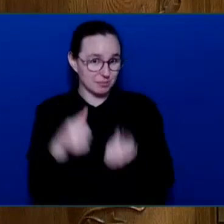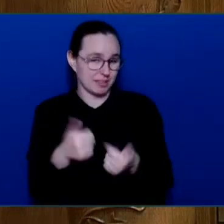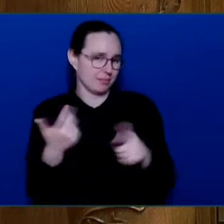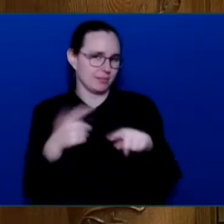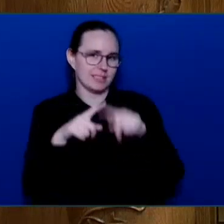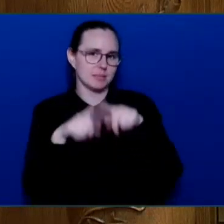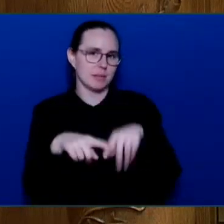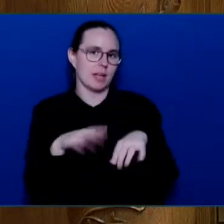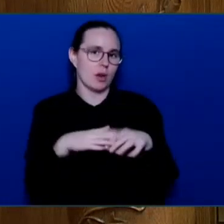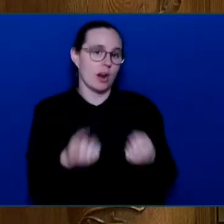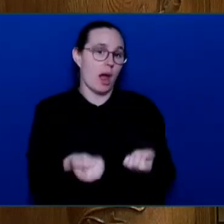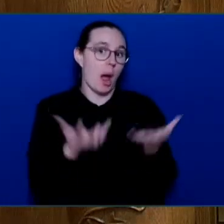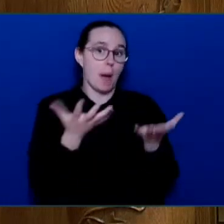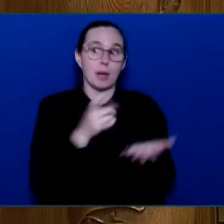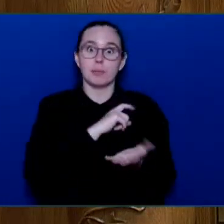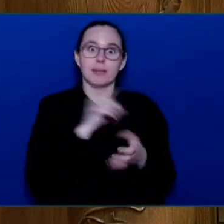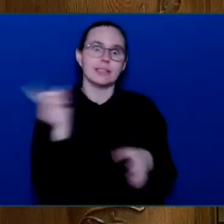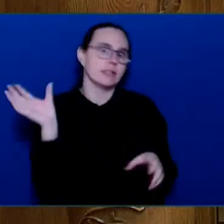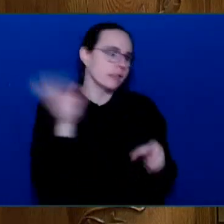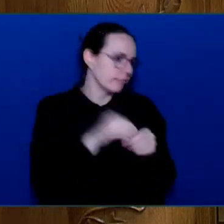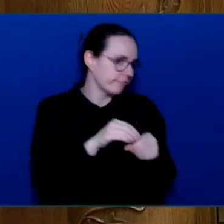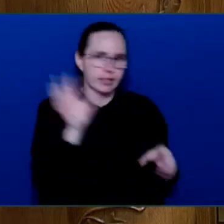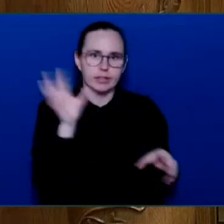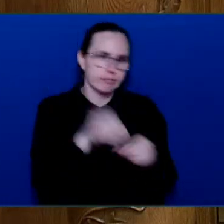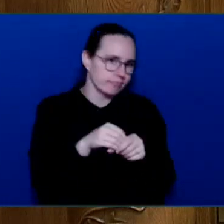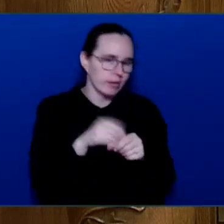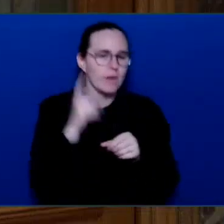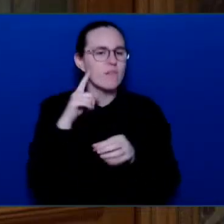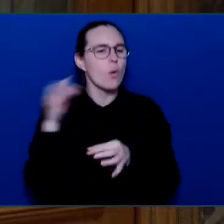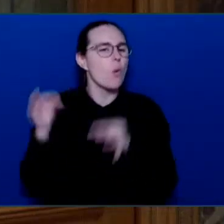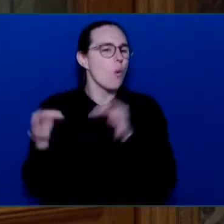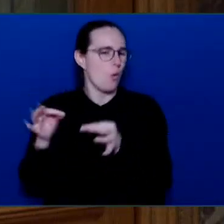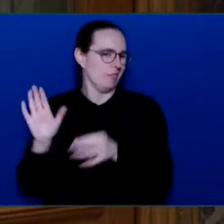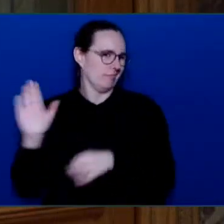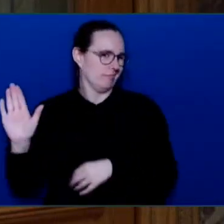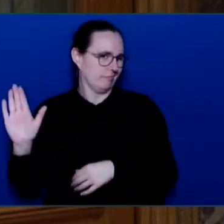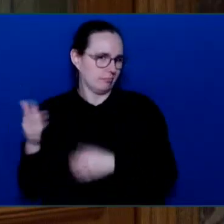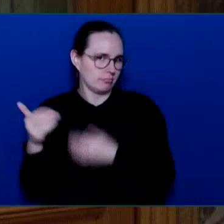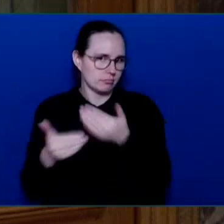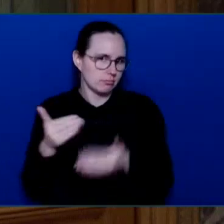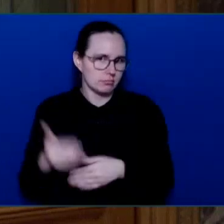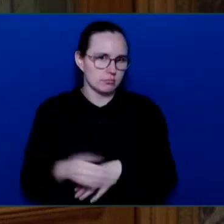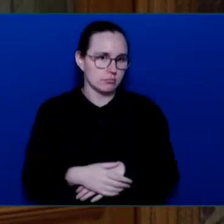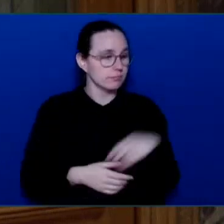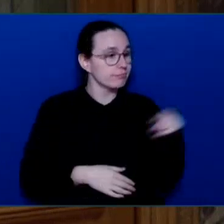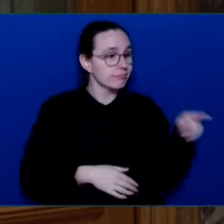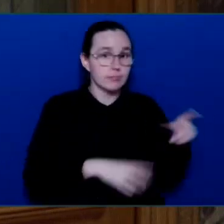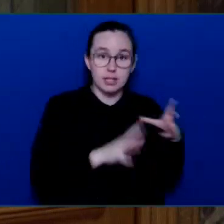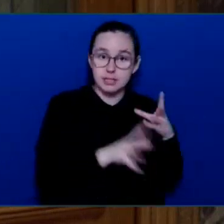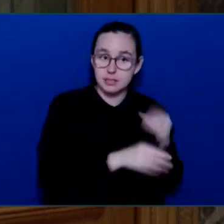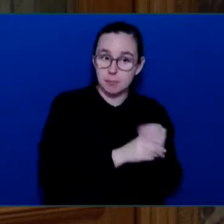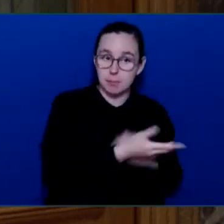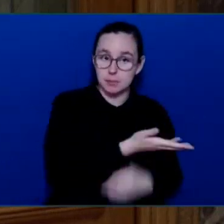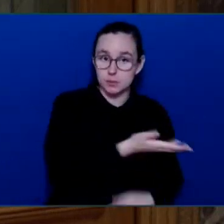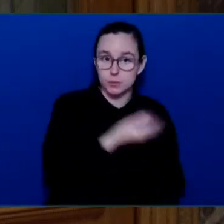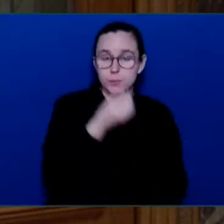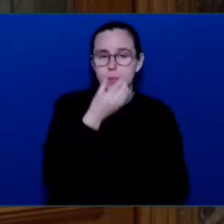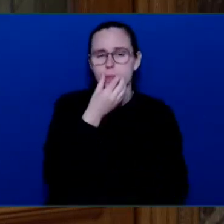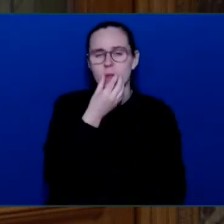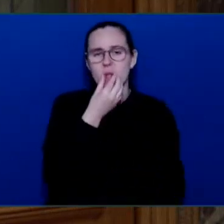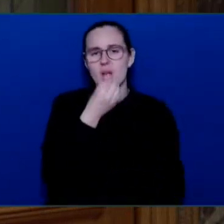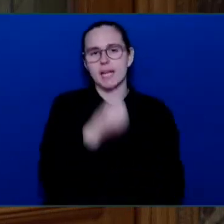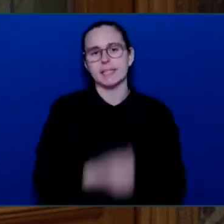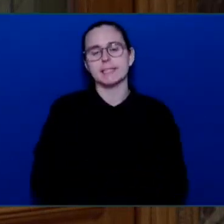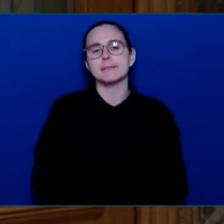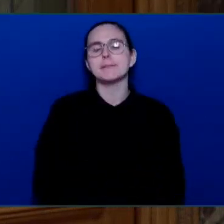Member supplemental. Mr. Speaker, the reconciliation path that we're walking is an attempt to escape